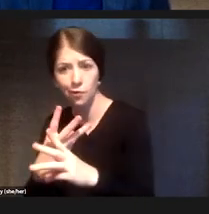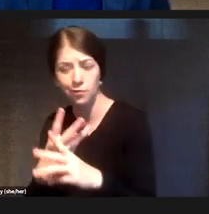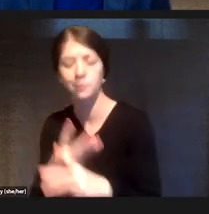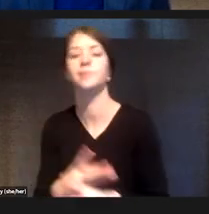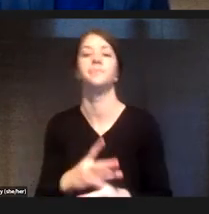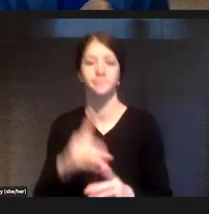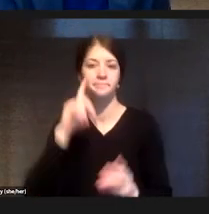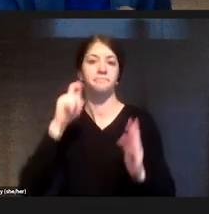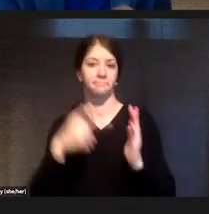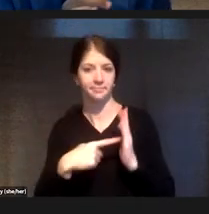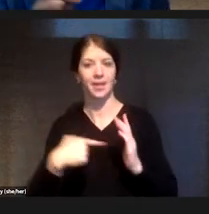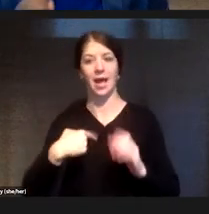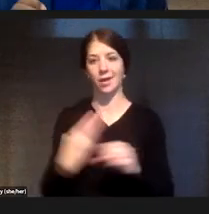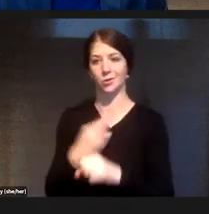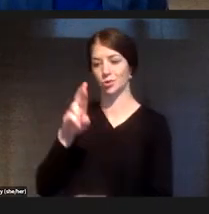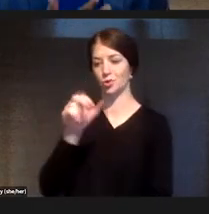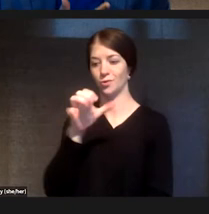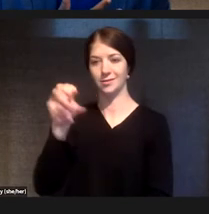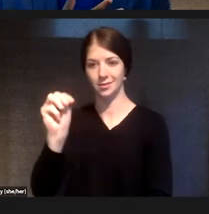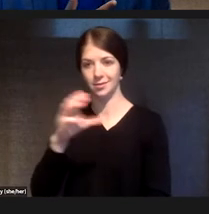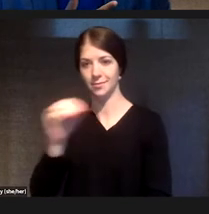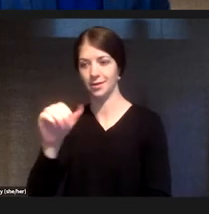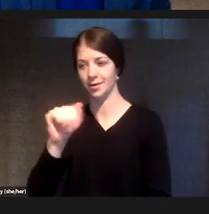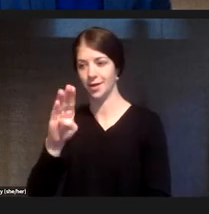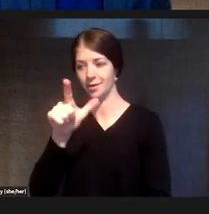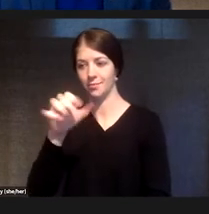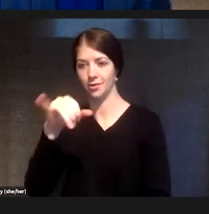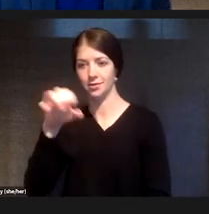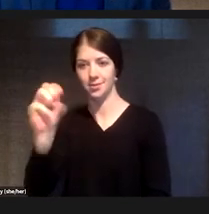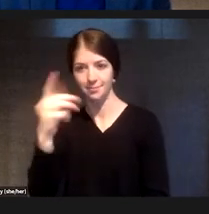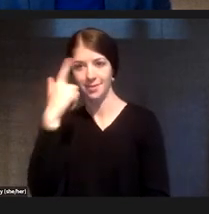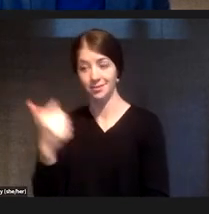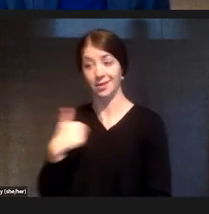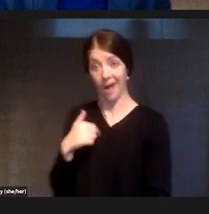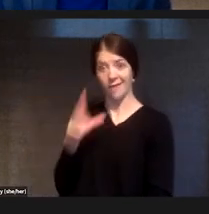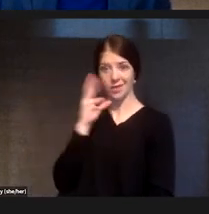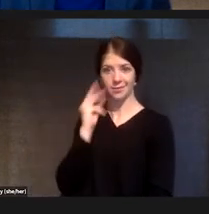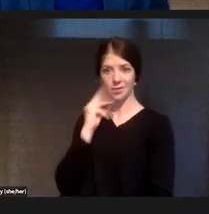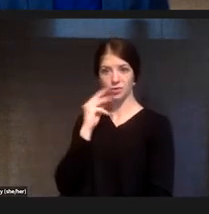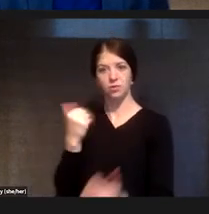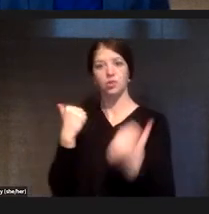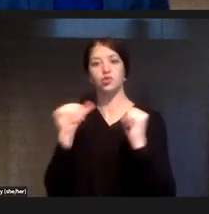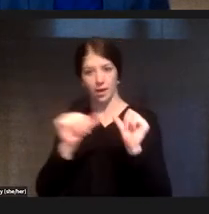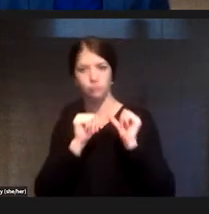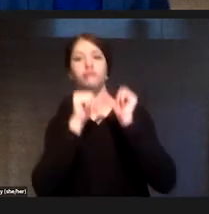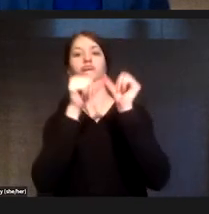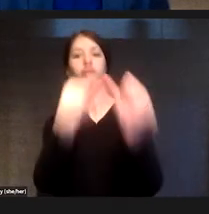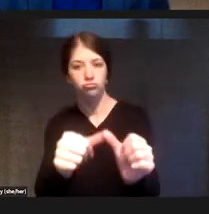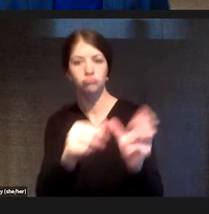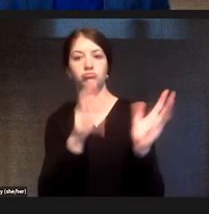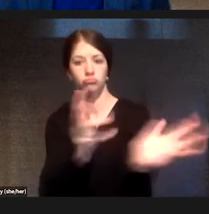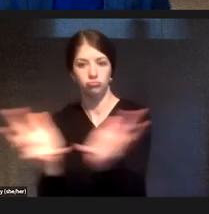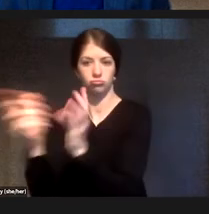the fact that I use racism and ableism just as two things that I have experienced to try to then continue the thread of this